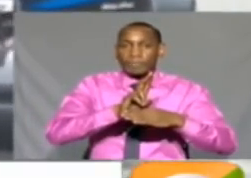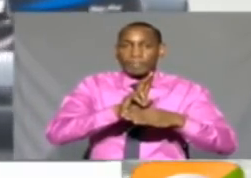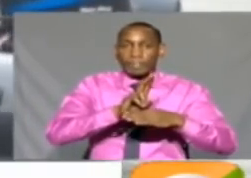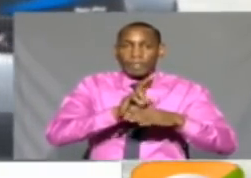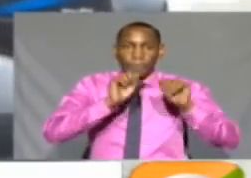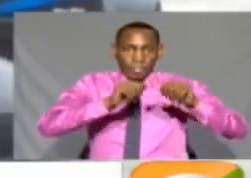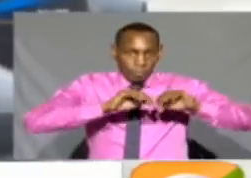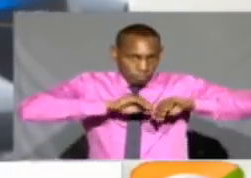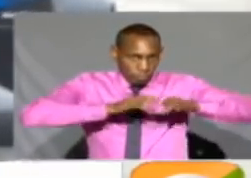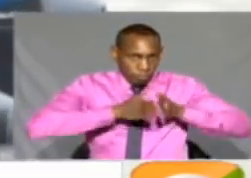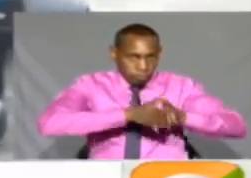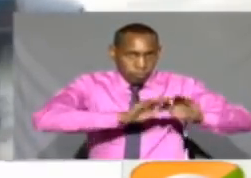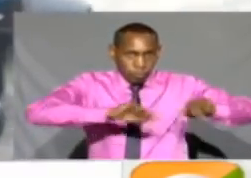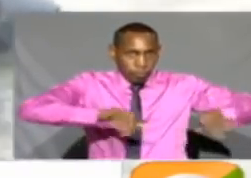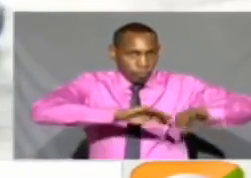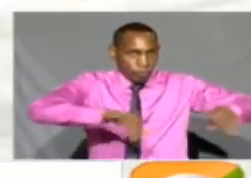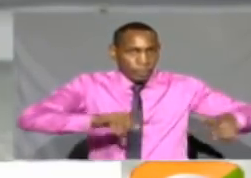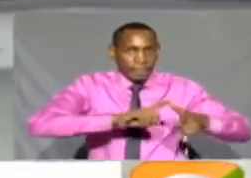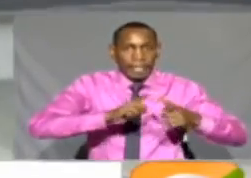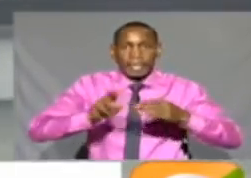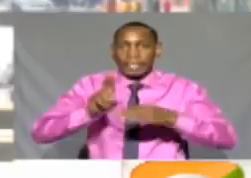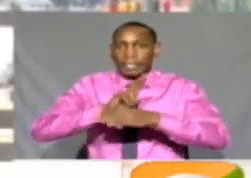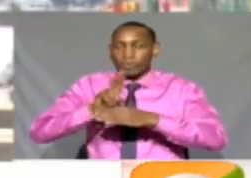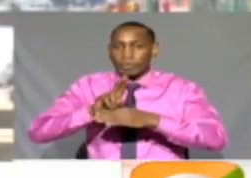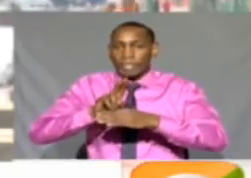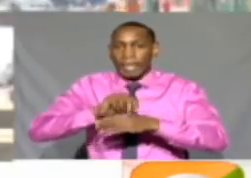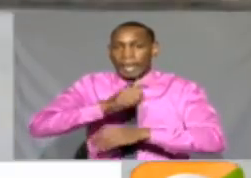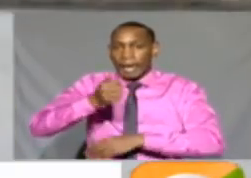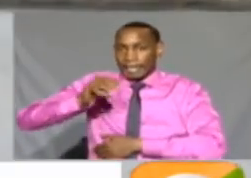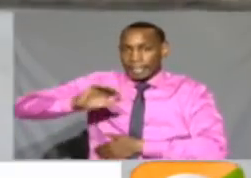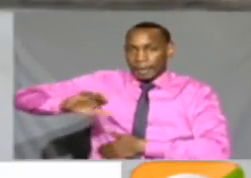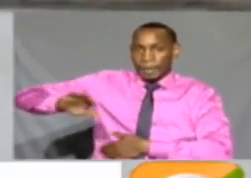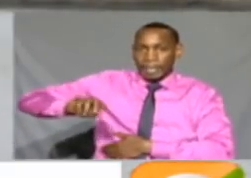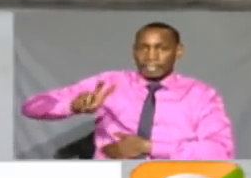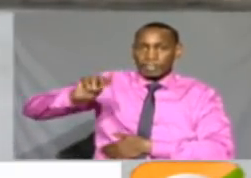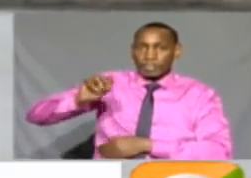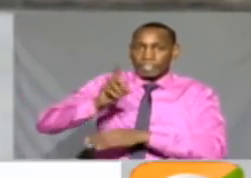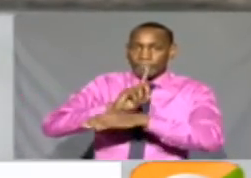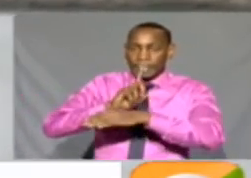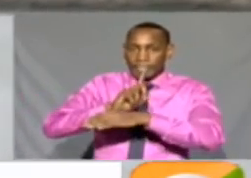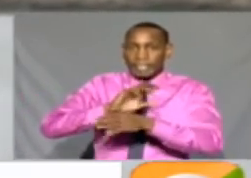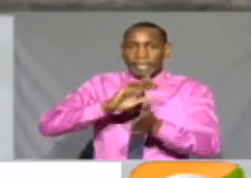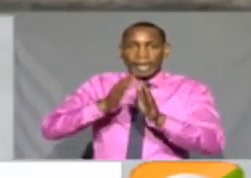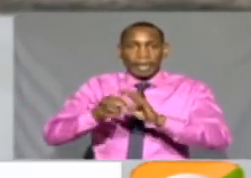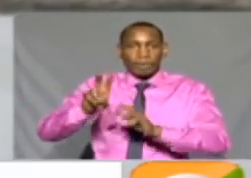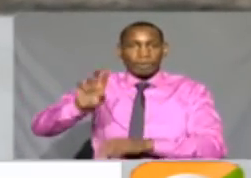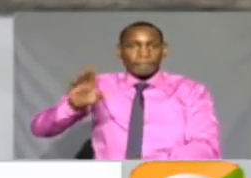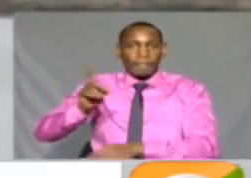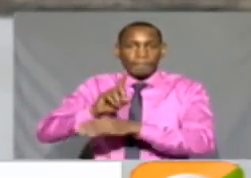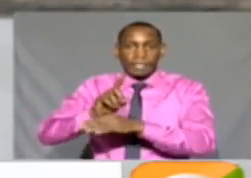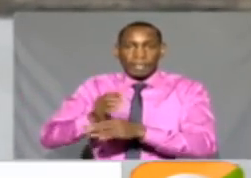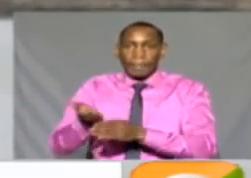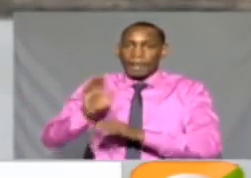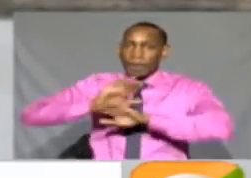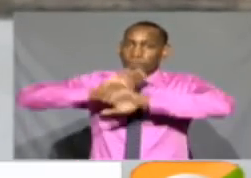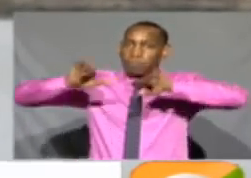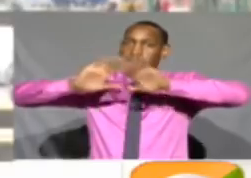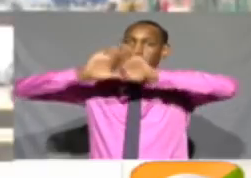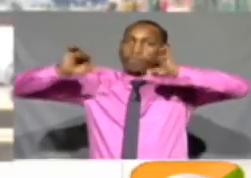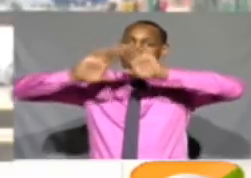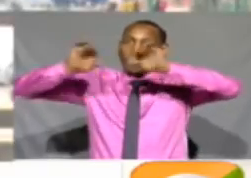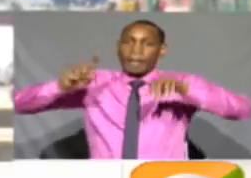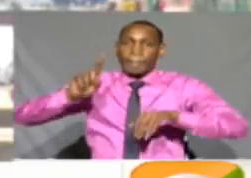take down. And then they use now the remaining, or 20 to 25 coming up, because that is when they